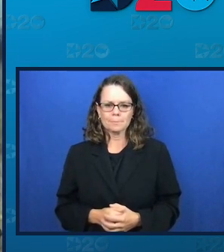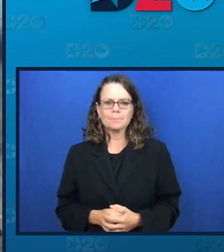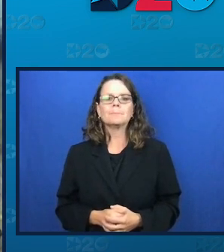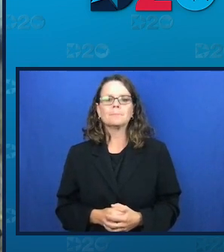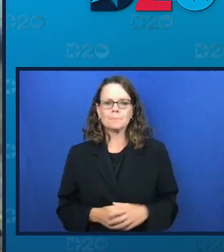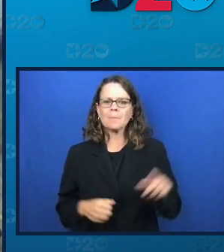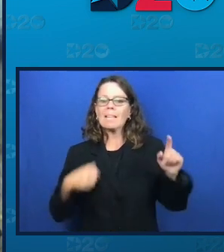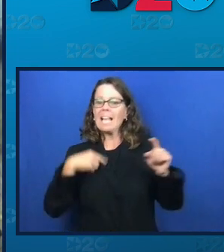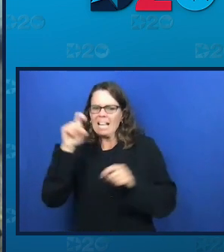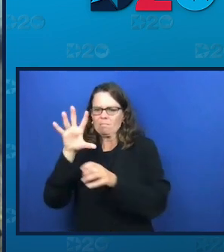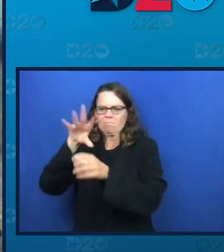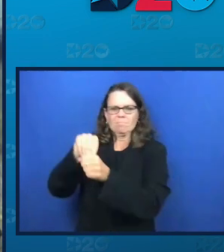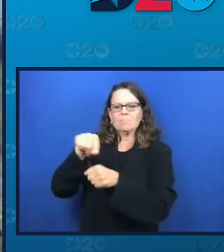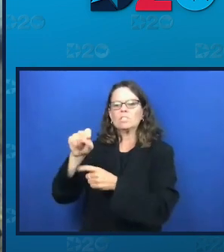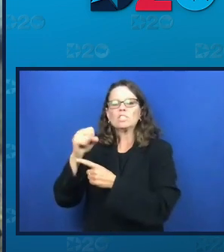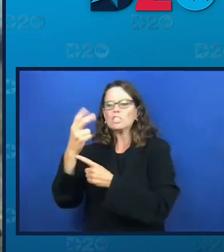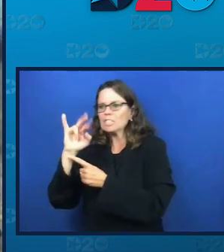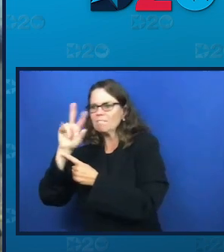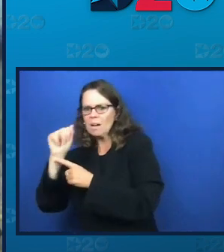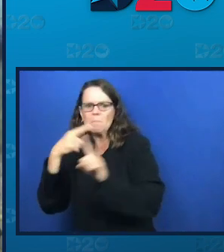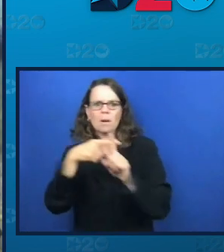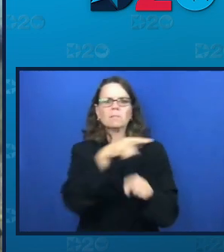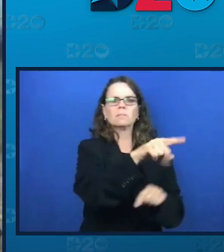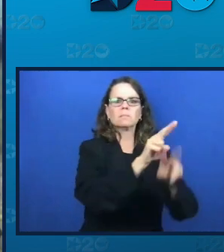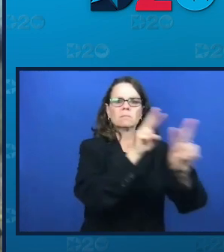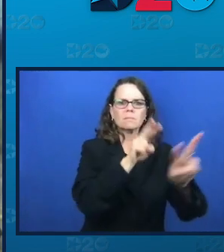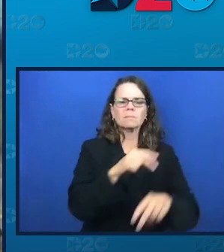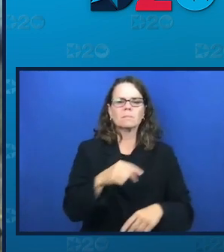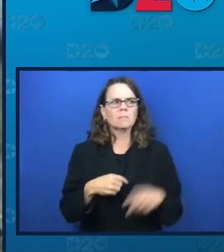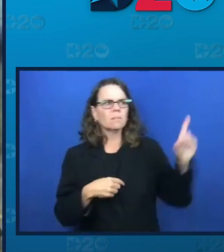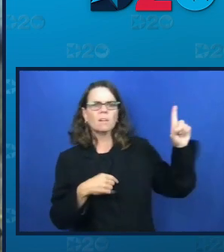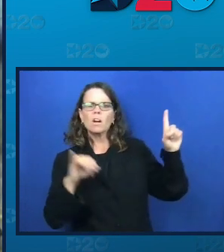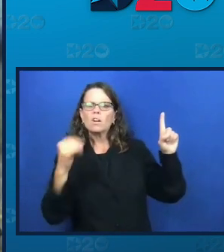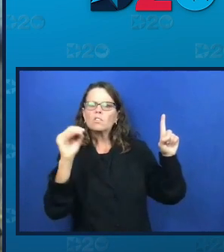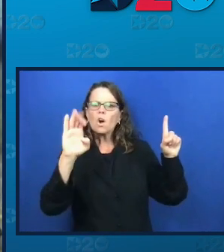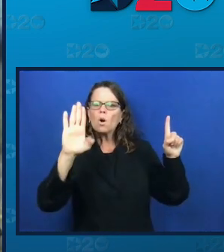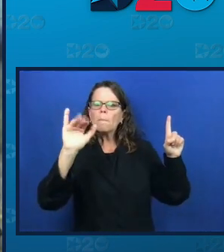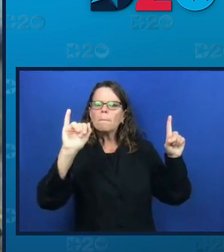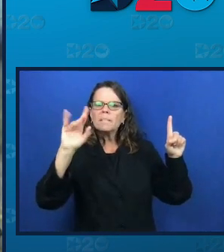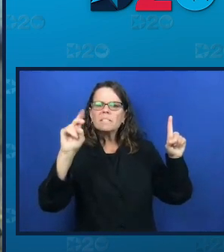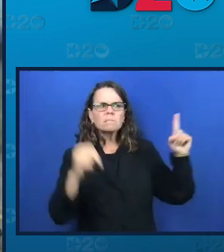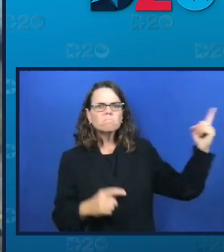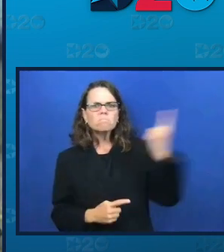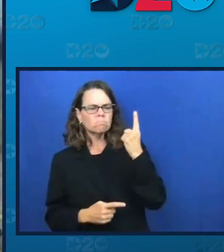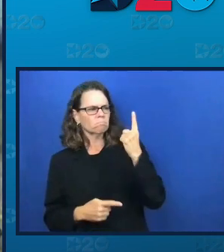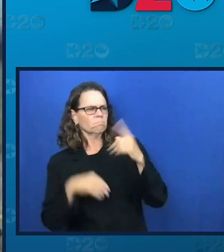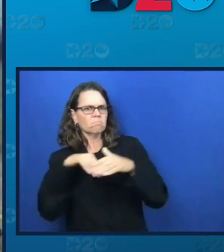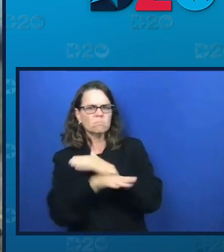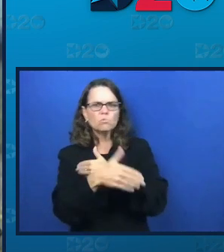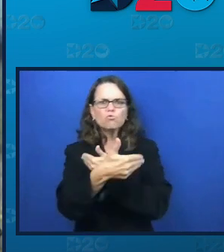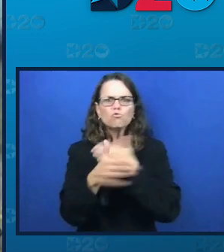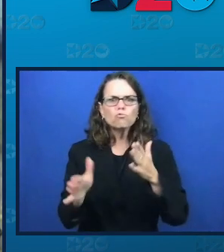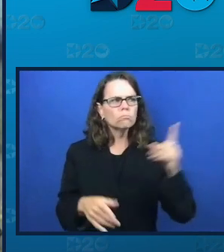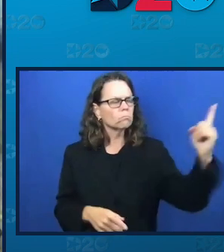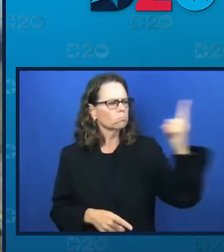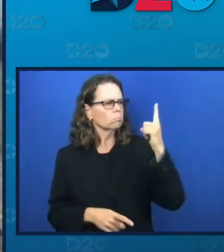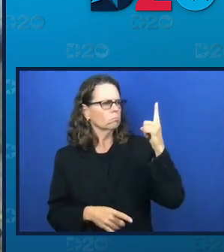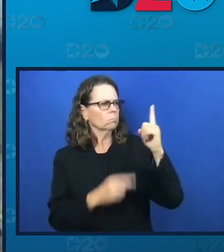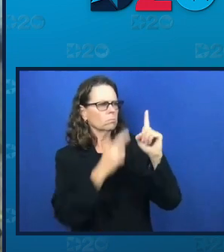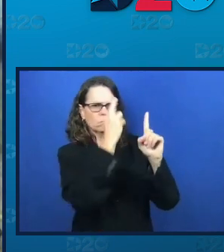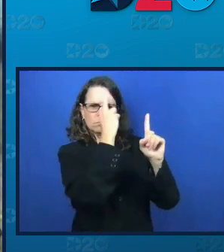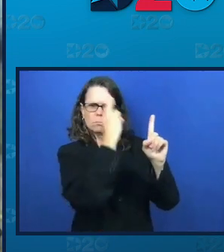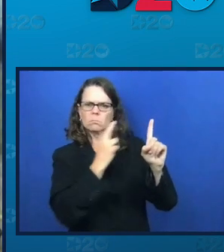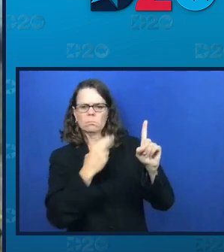It was our U.S. Senator, Joe Biden. He was just very respectful, and he stayed in the back, and his head was bowed